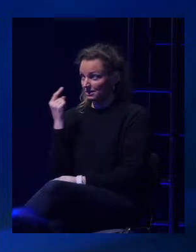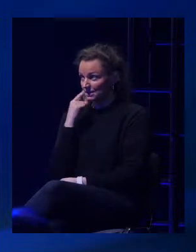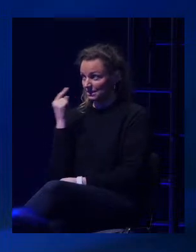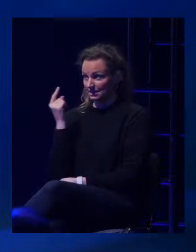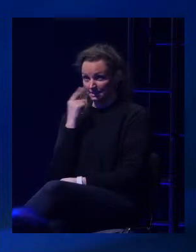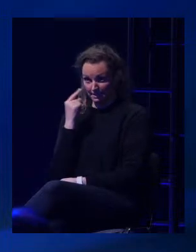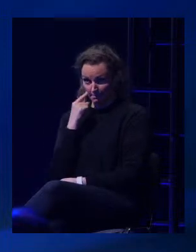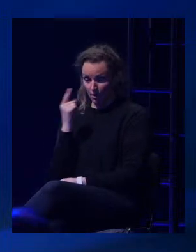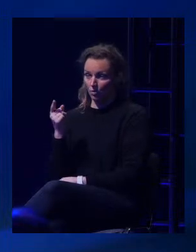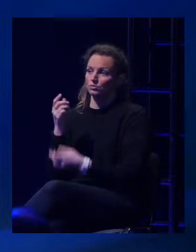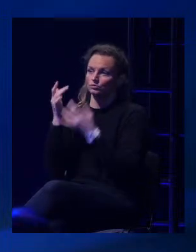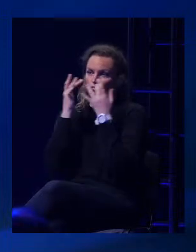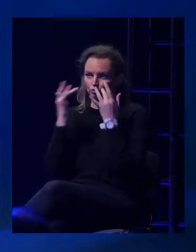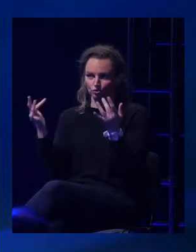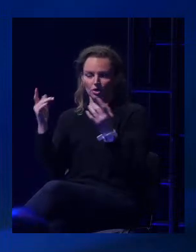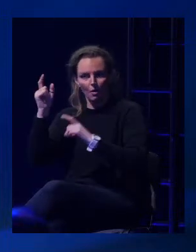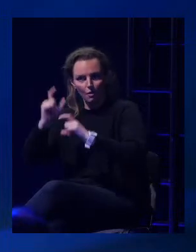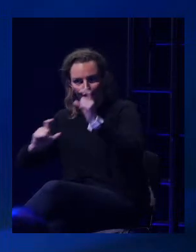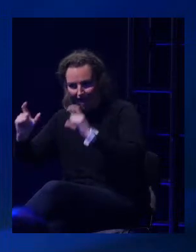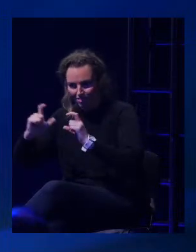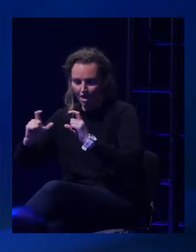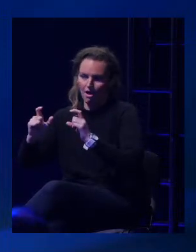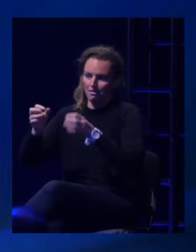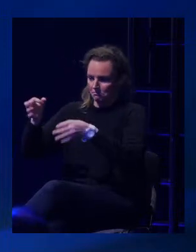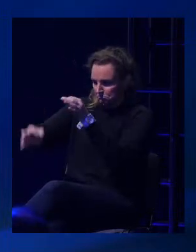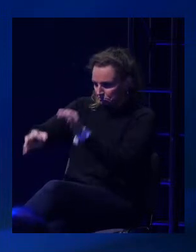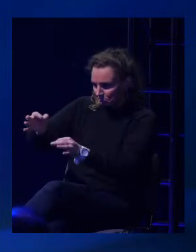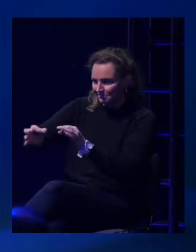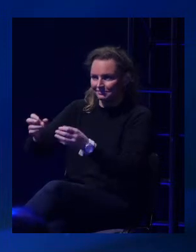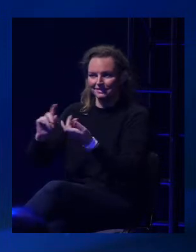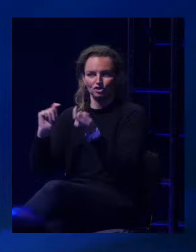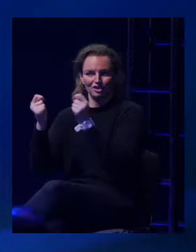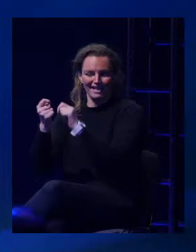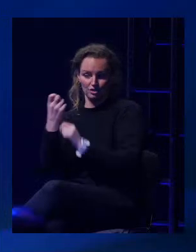color conversion and change all in a single box.